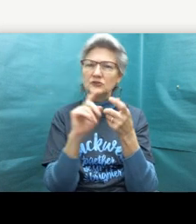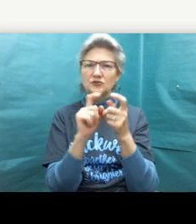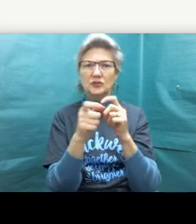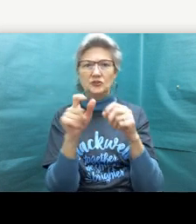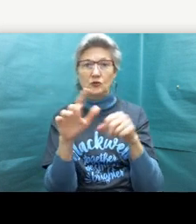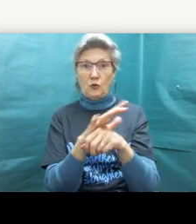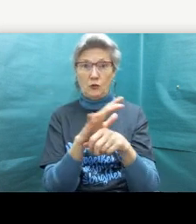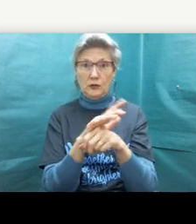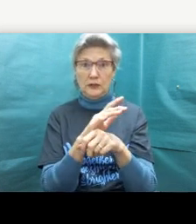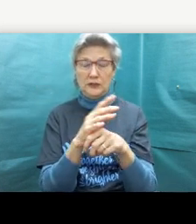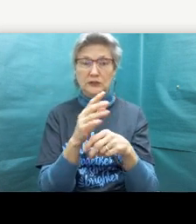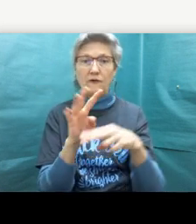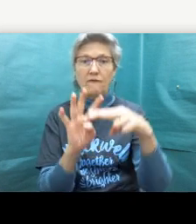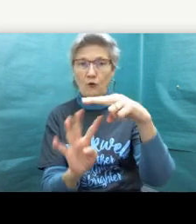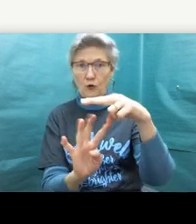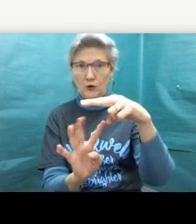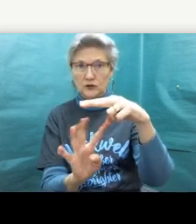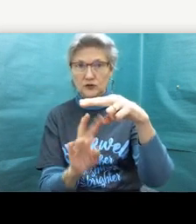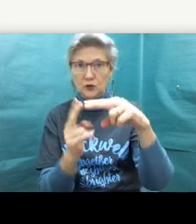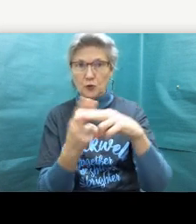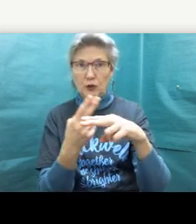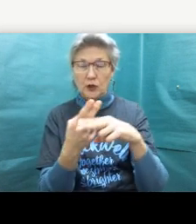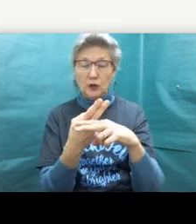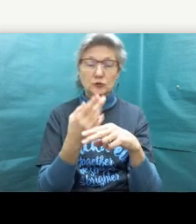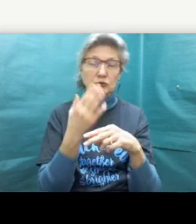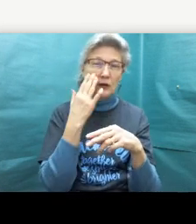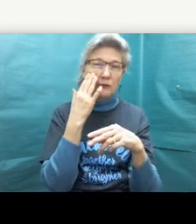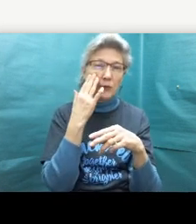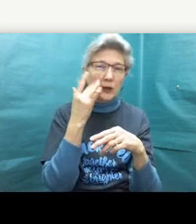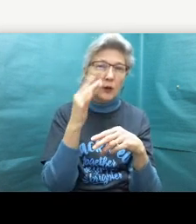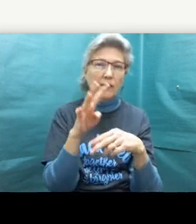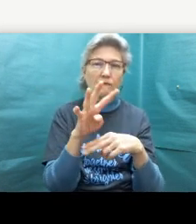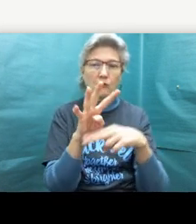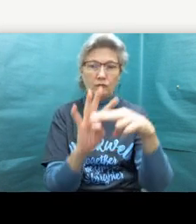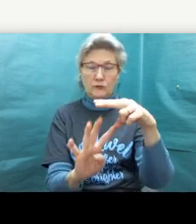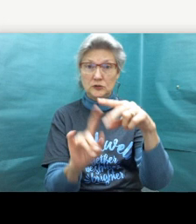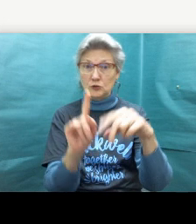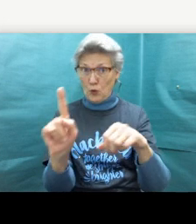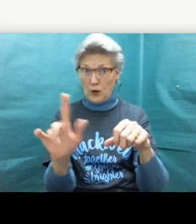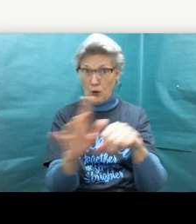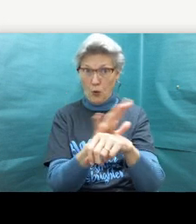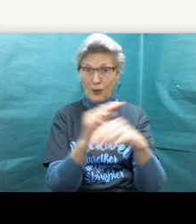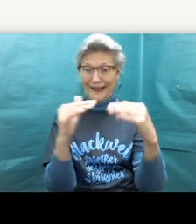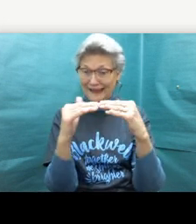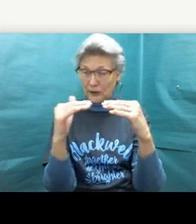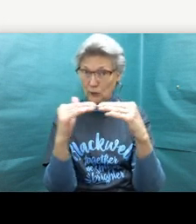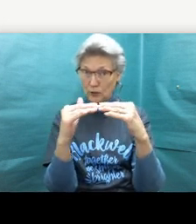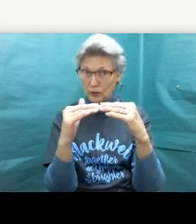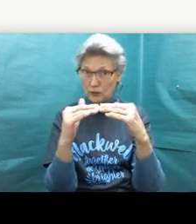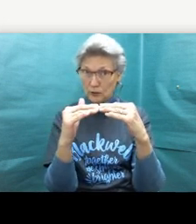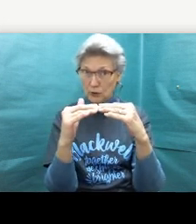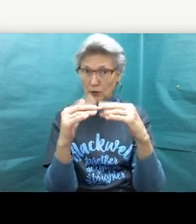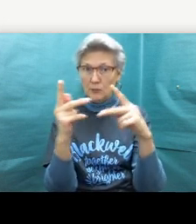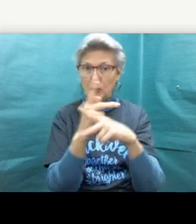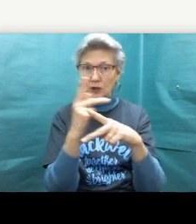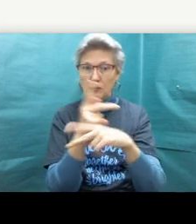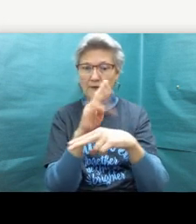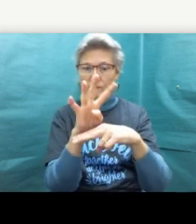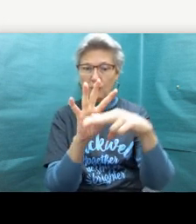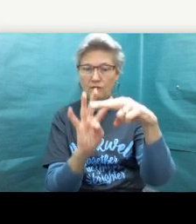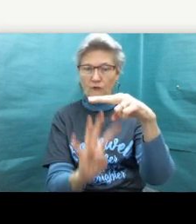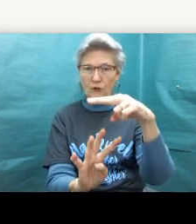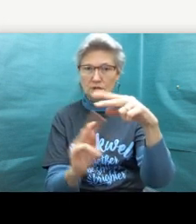break it into fourths. And we used the fact that we knew that 4 fourths was a whole. So we could multiply this 4 fourths